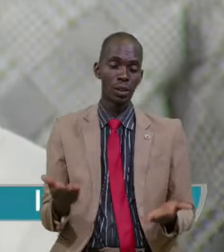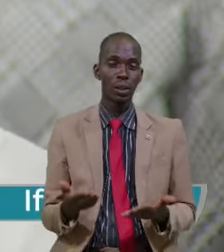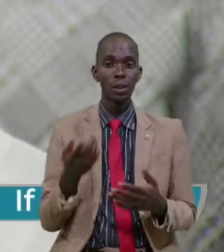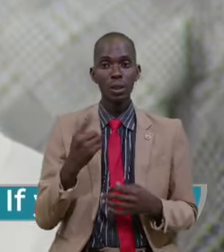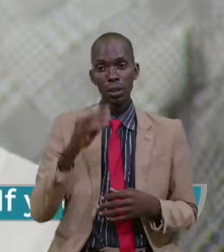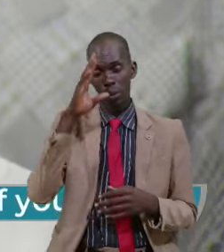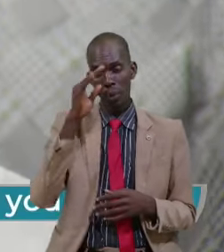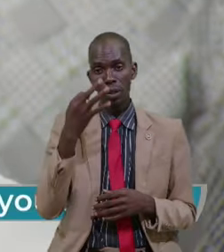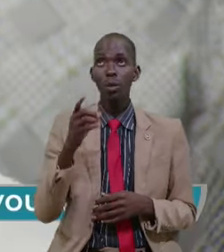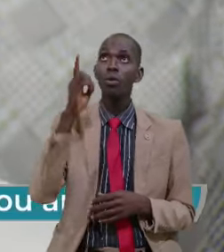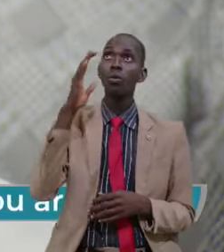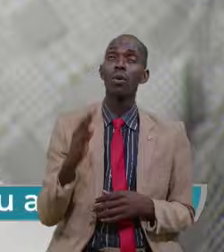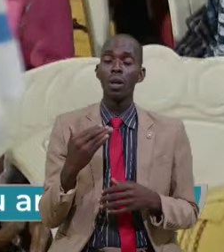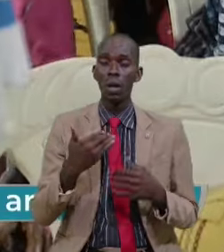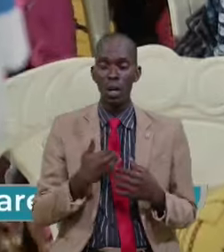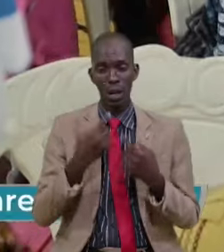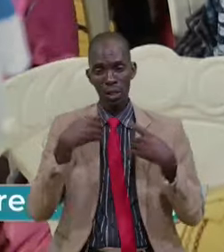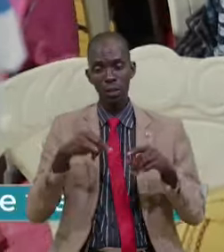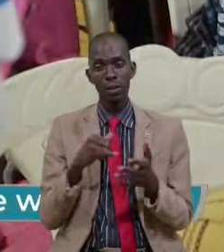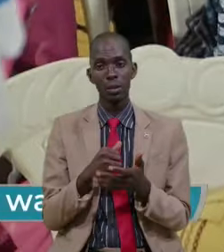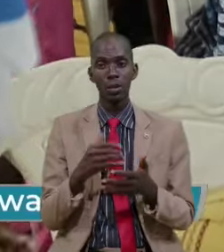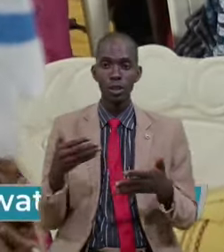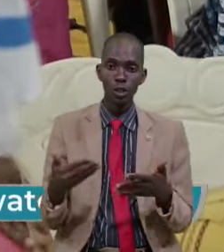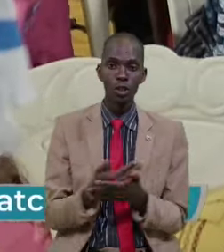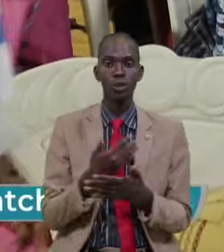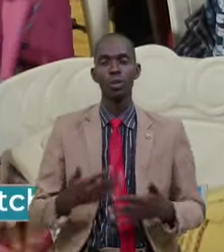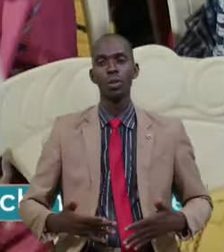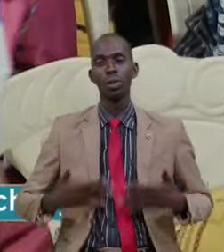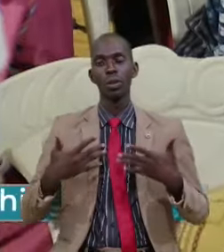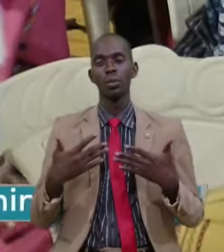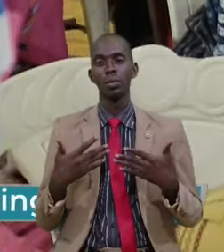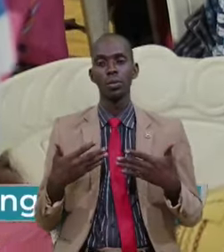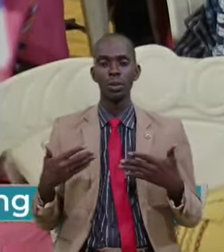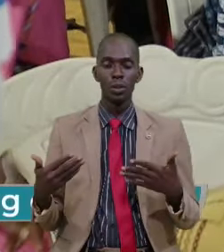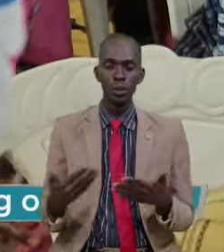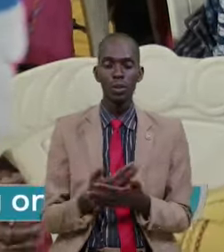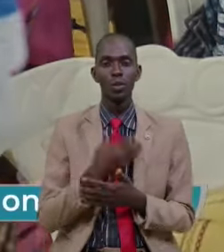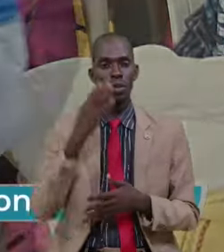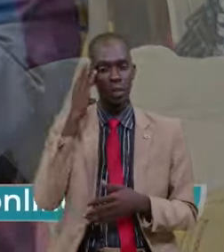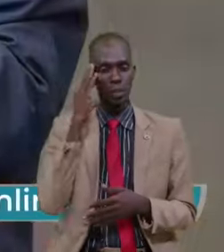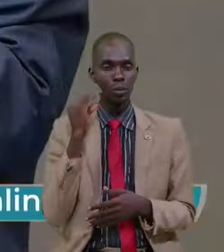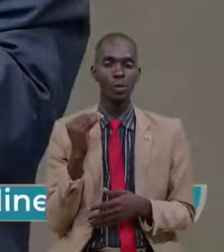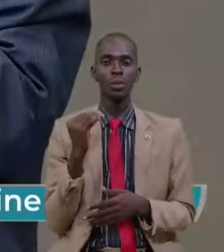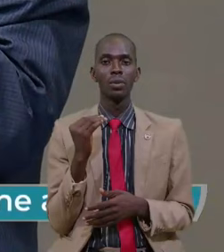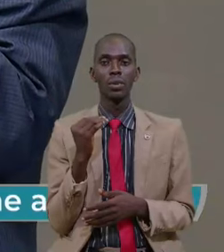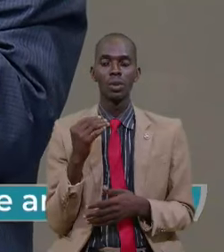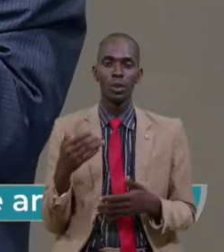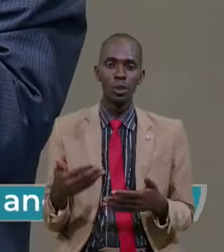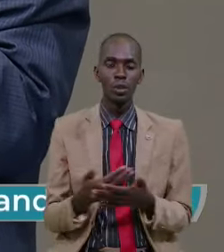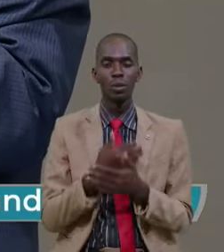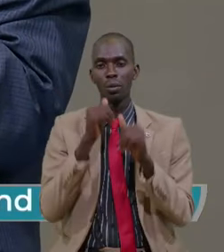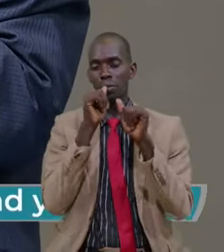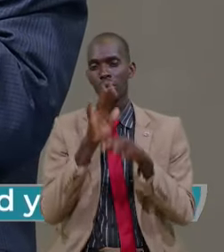said it. New life. New experience. New blessings.